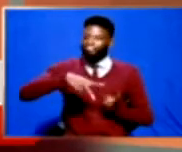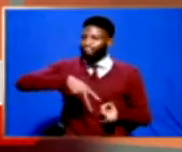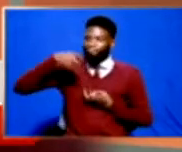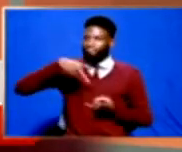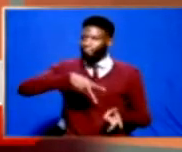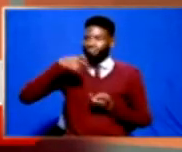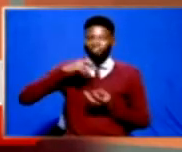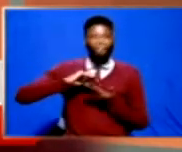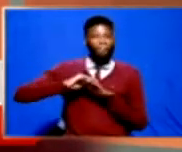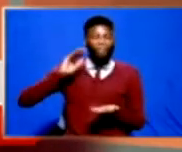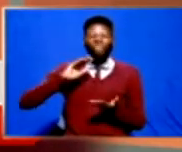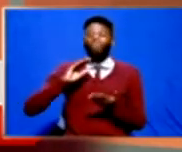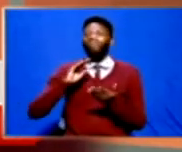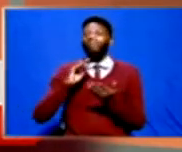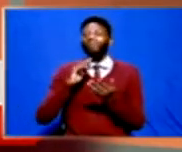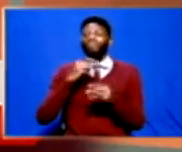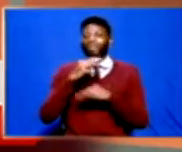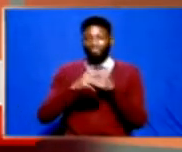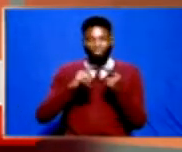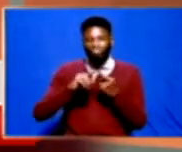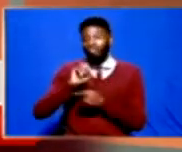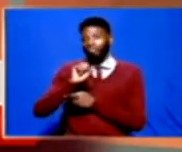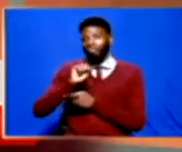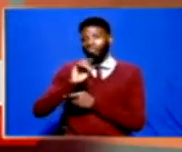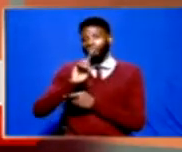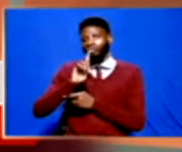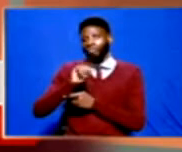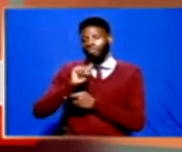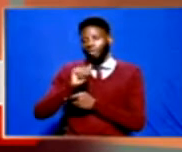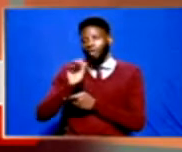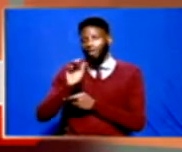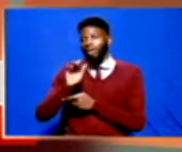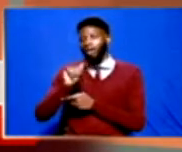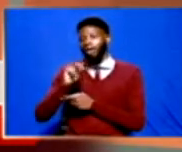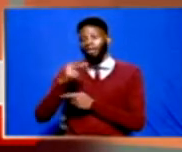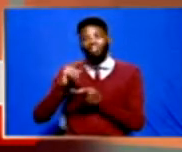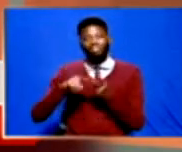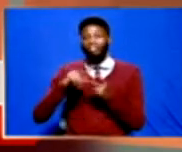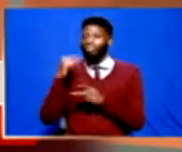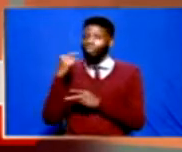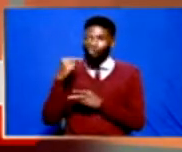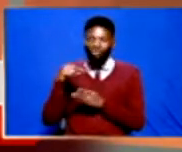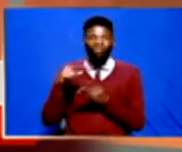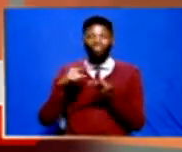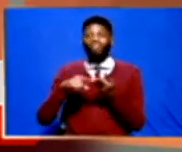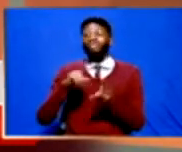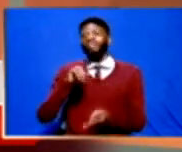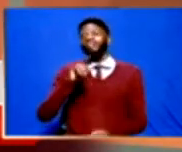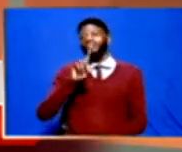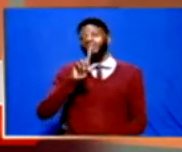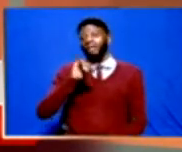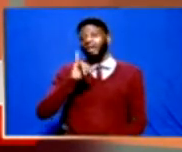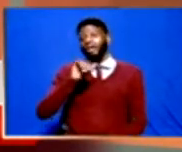materials from soda ash to gold. To we had quite a thriving industry also in diatomite. So